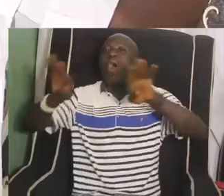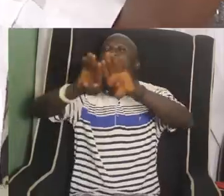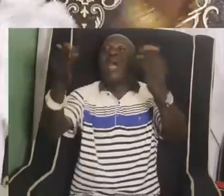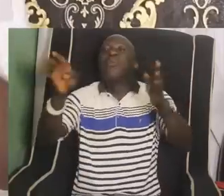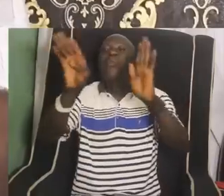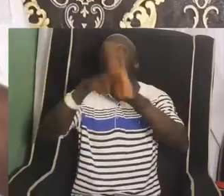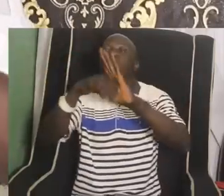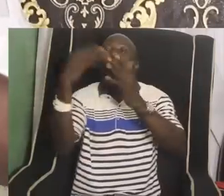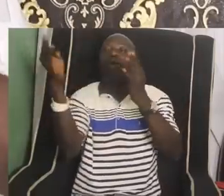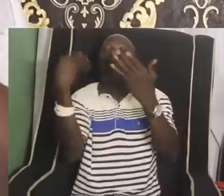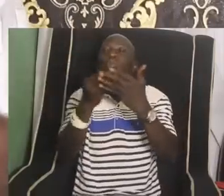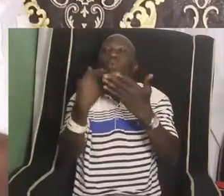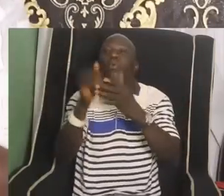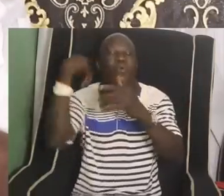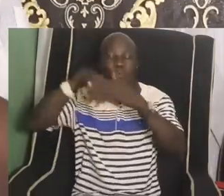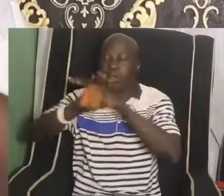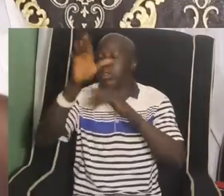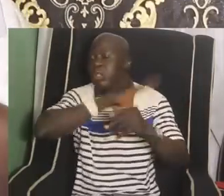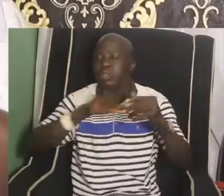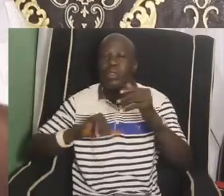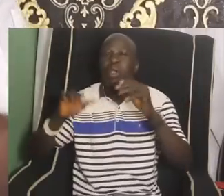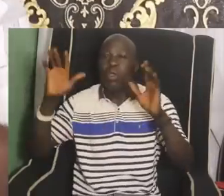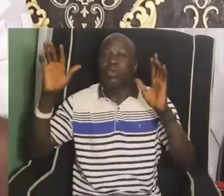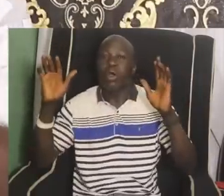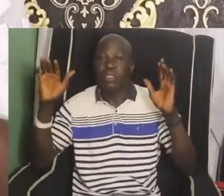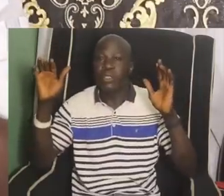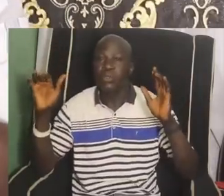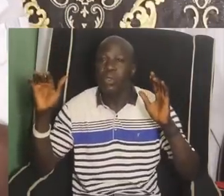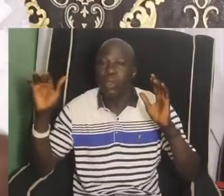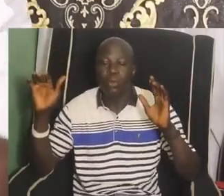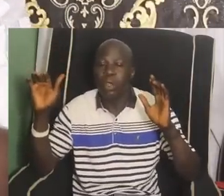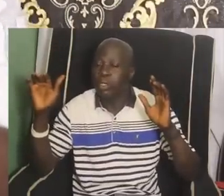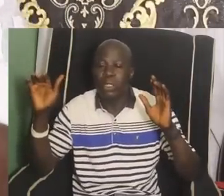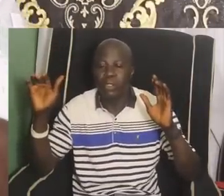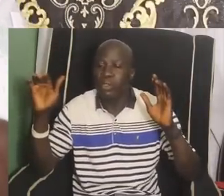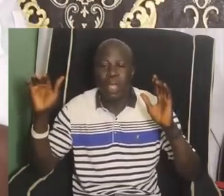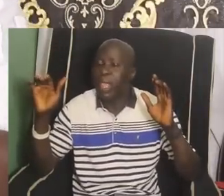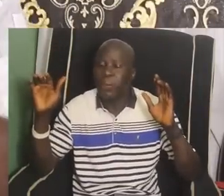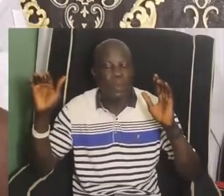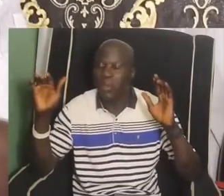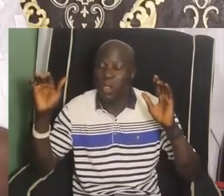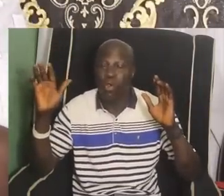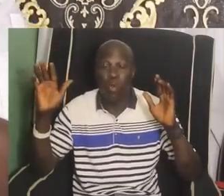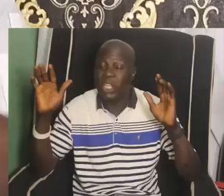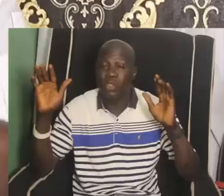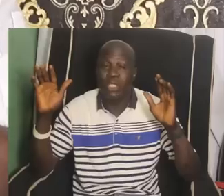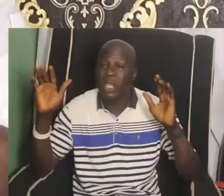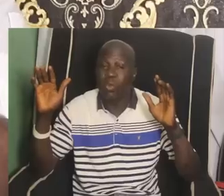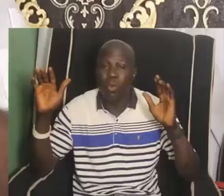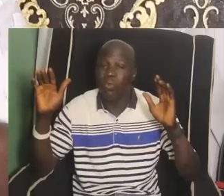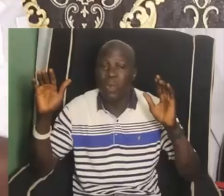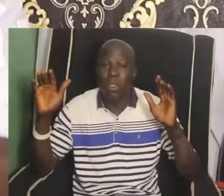door of money for you. Oh, Lord Jesus. Oh, Lord Jesus. Oh, Lord Jesus. Oh, Lord